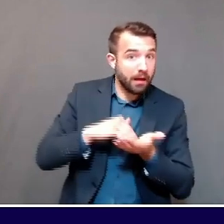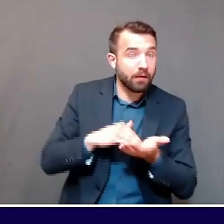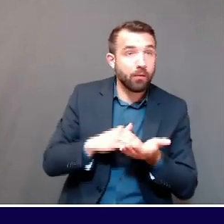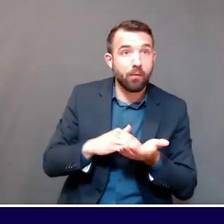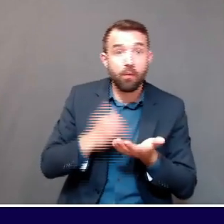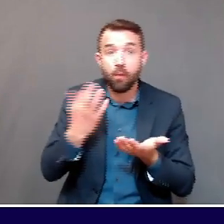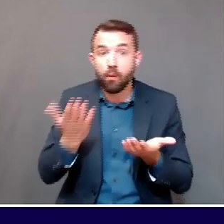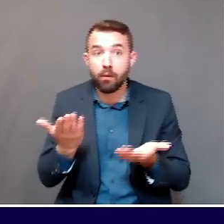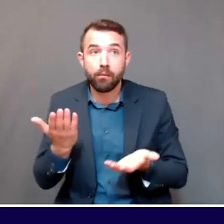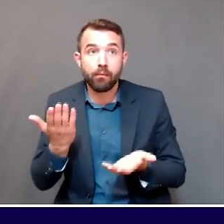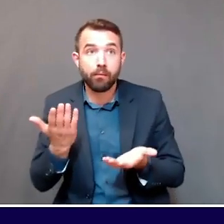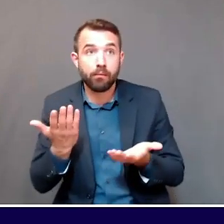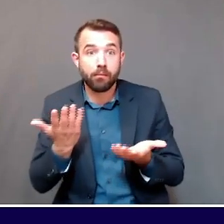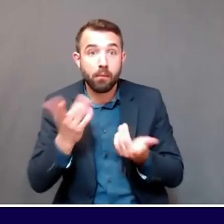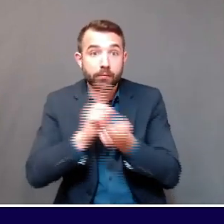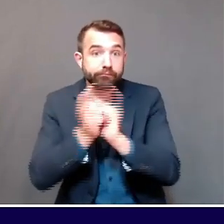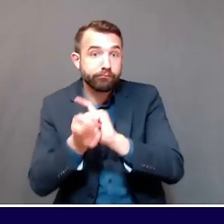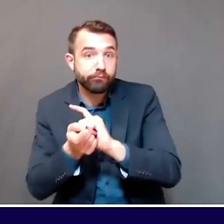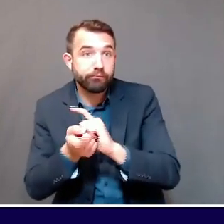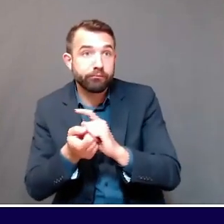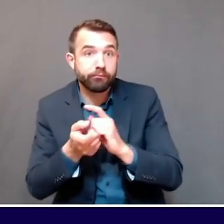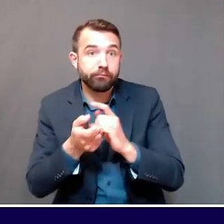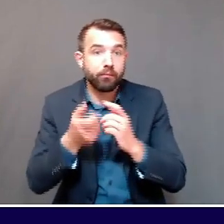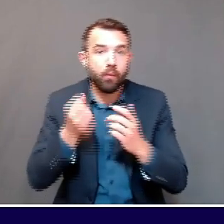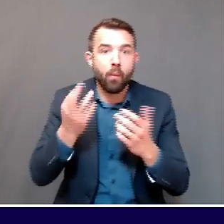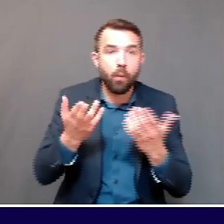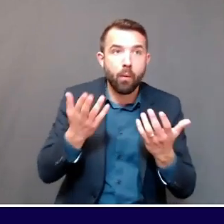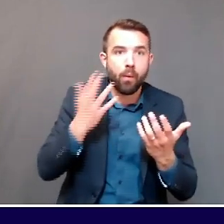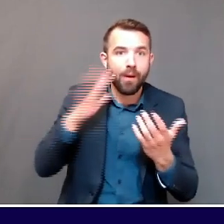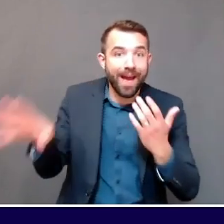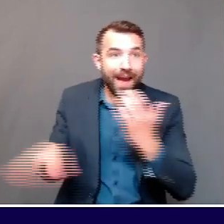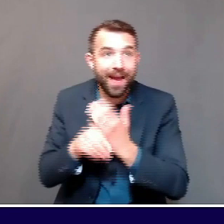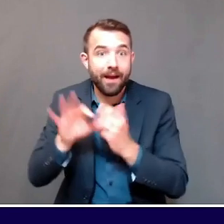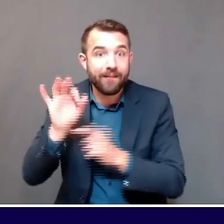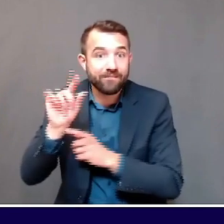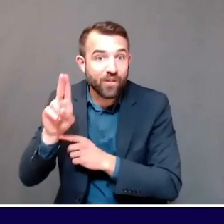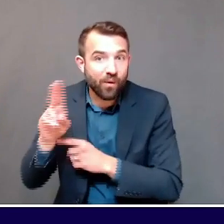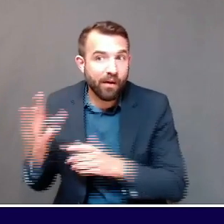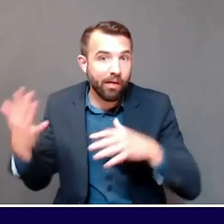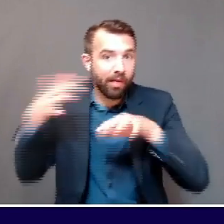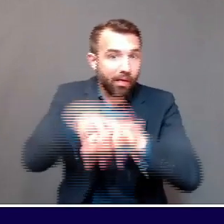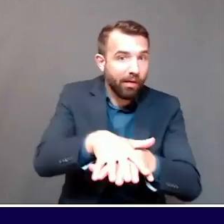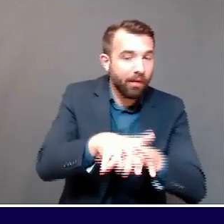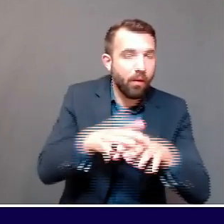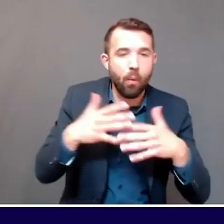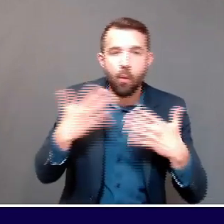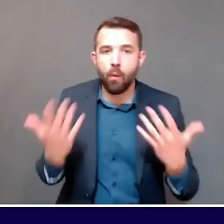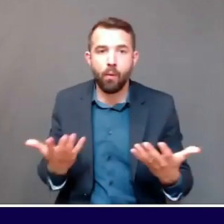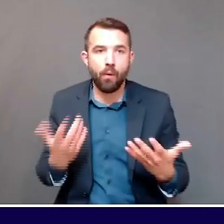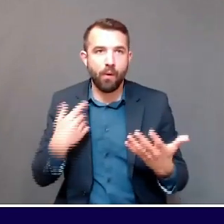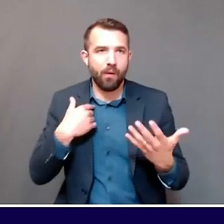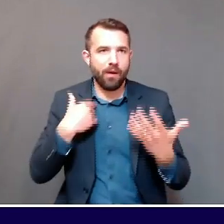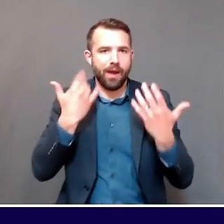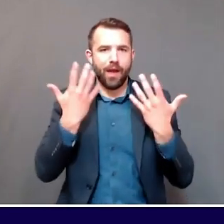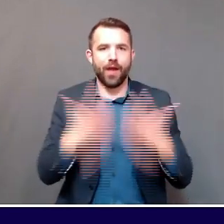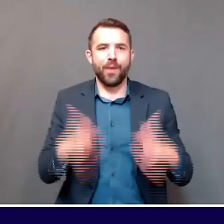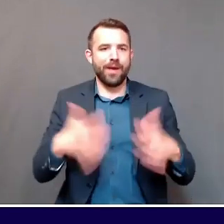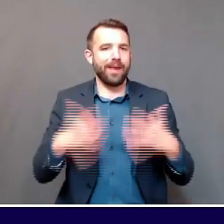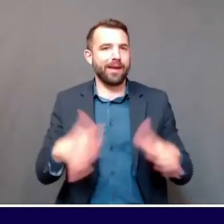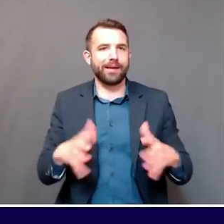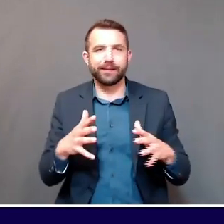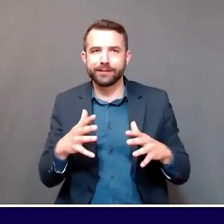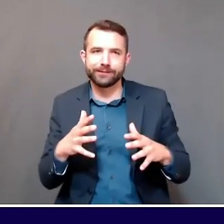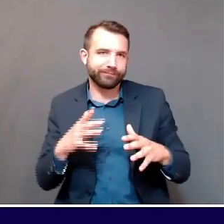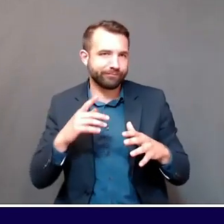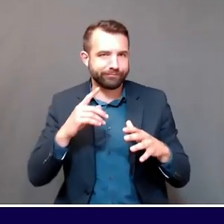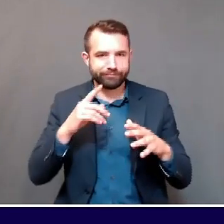influenza. So right now, one of the things that we've been doing is taking a look at the average weekly